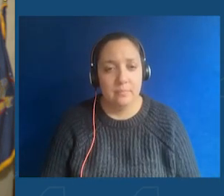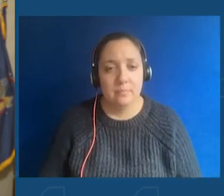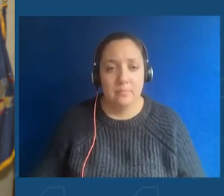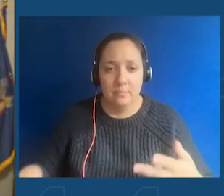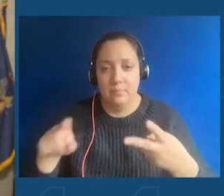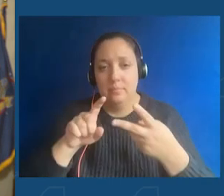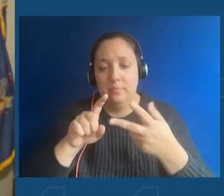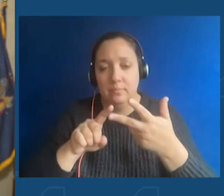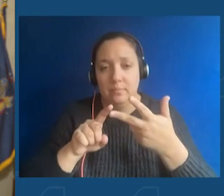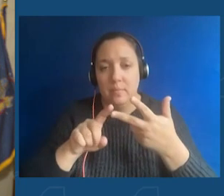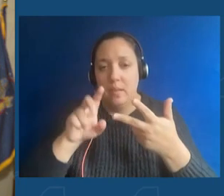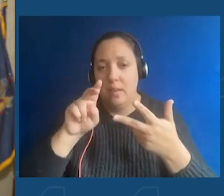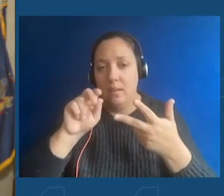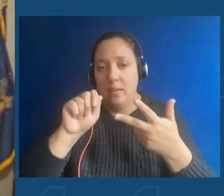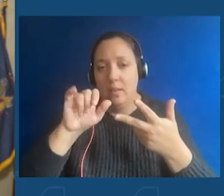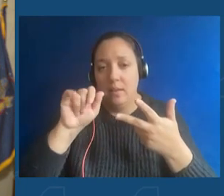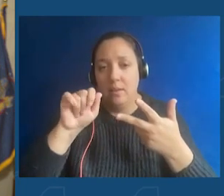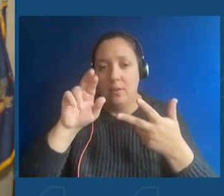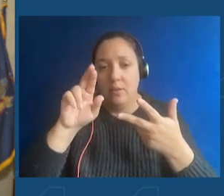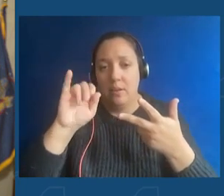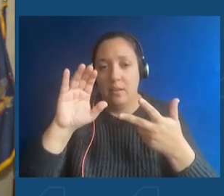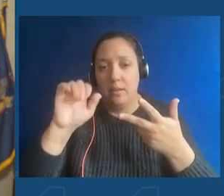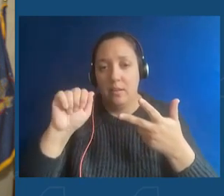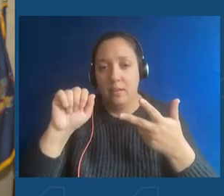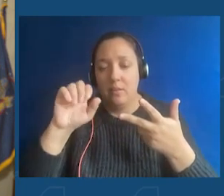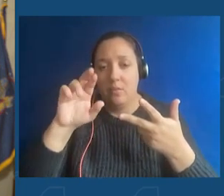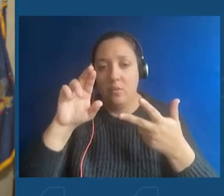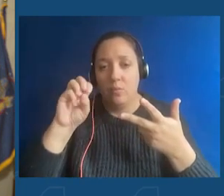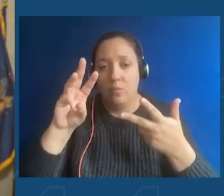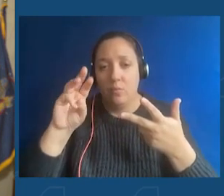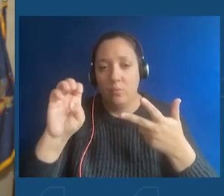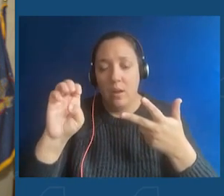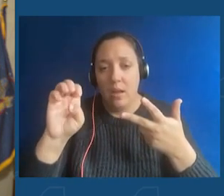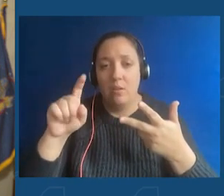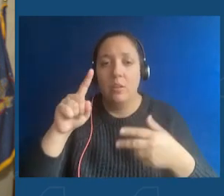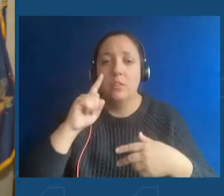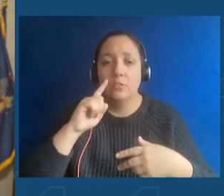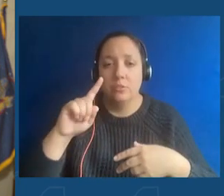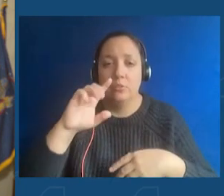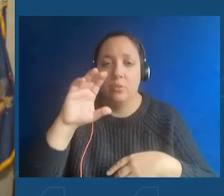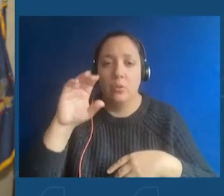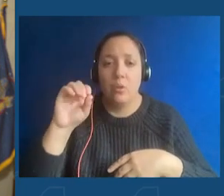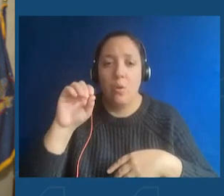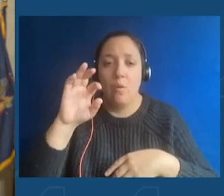Neharika Rao, the co-founder and lead organizer for Reproductive Justice Collective.